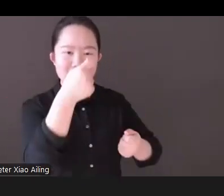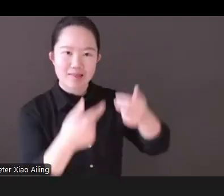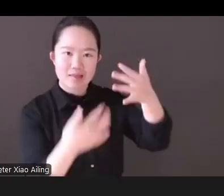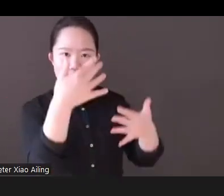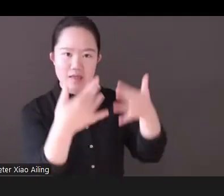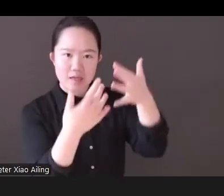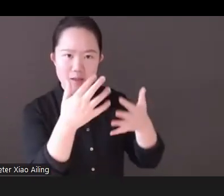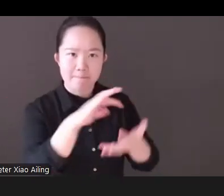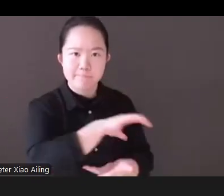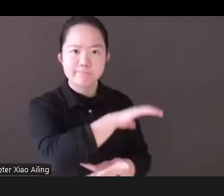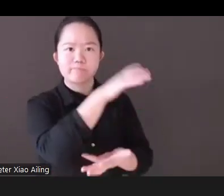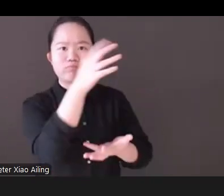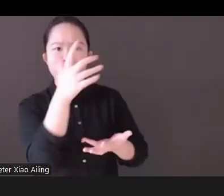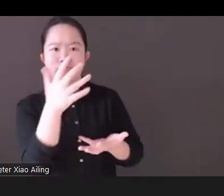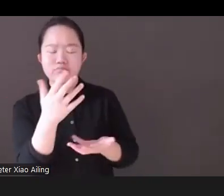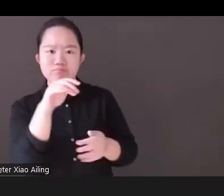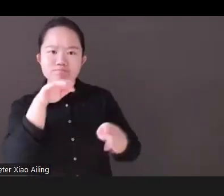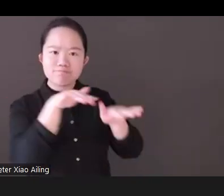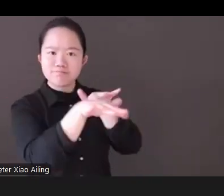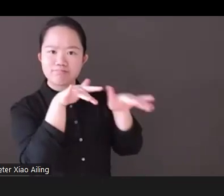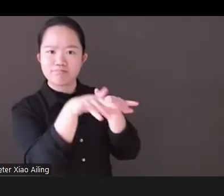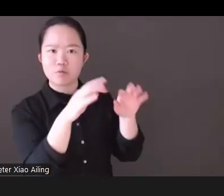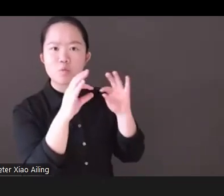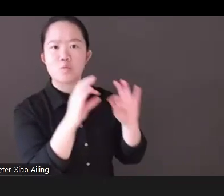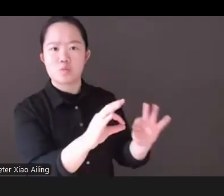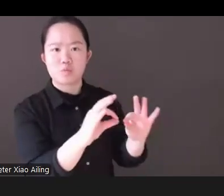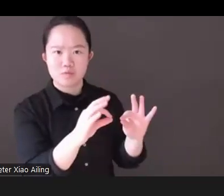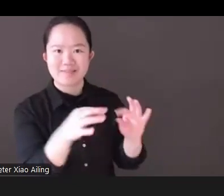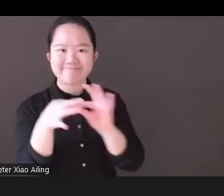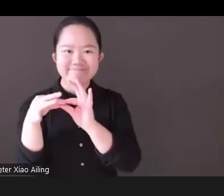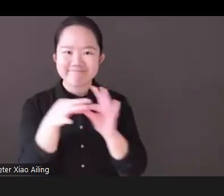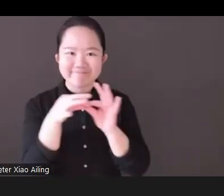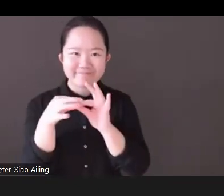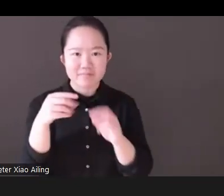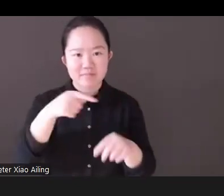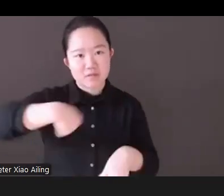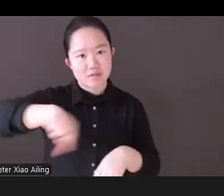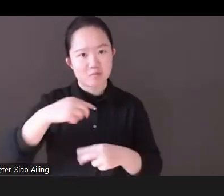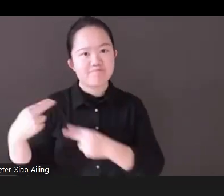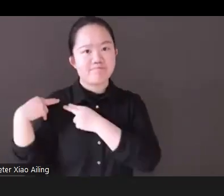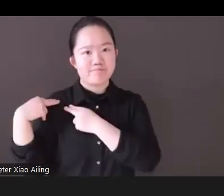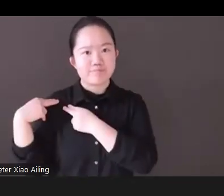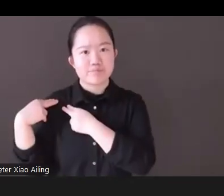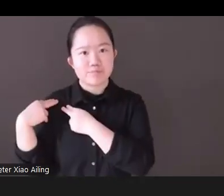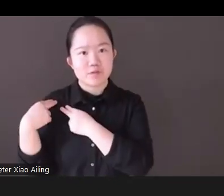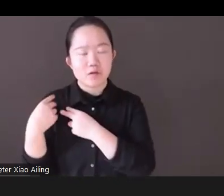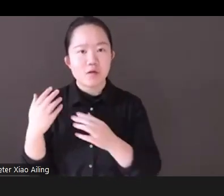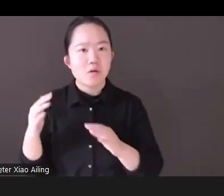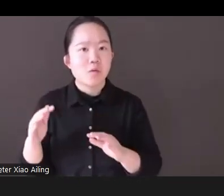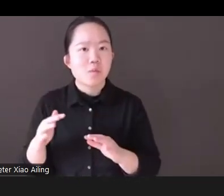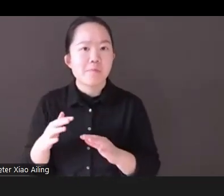Traficom. We are in charge of most of the supervision of services and products.